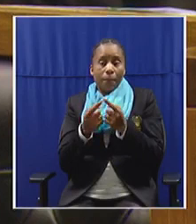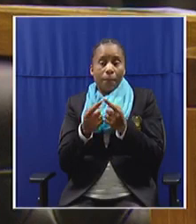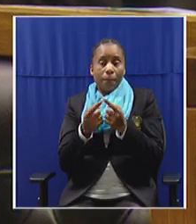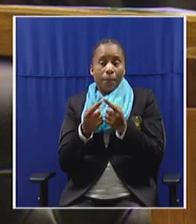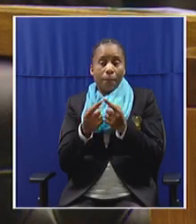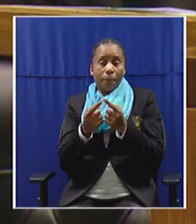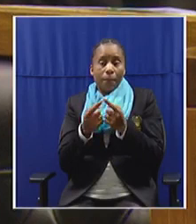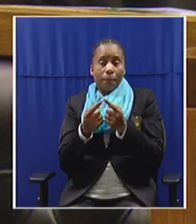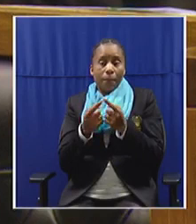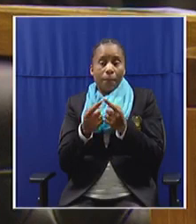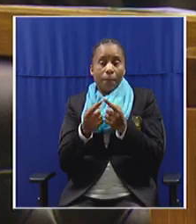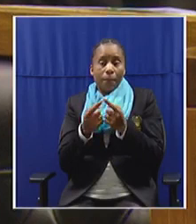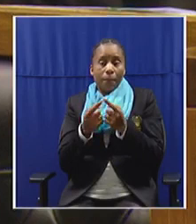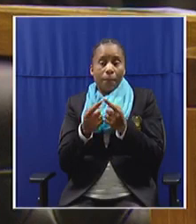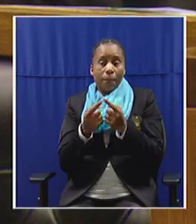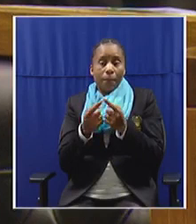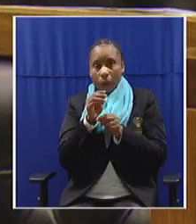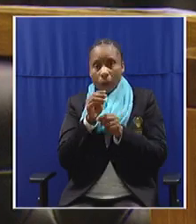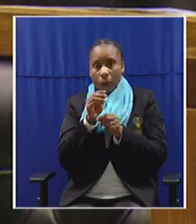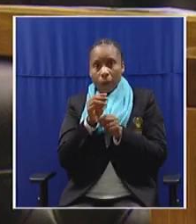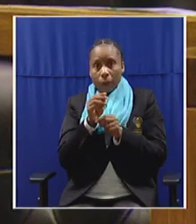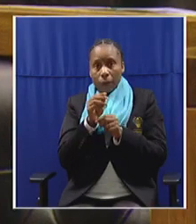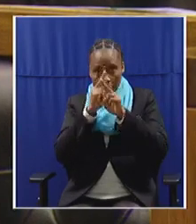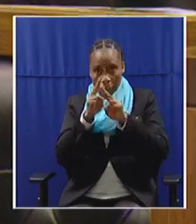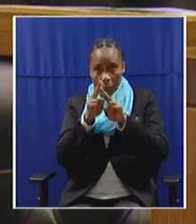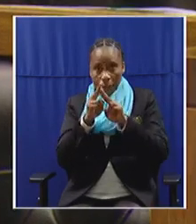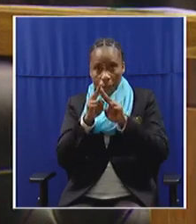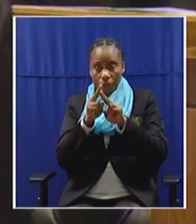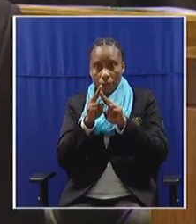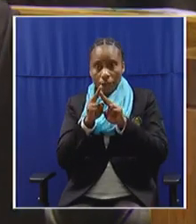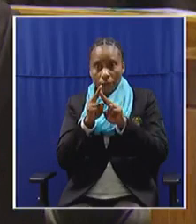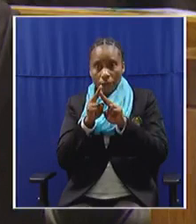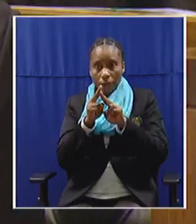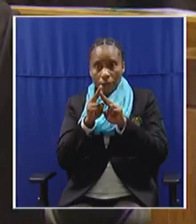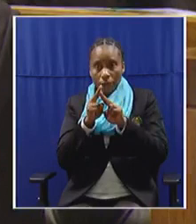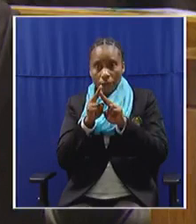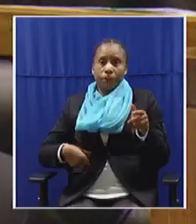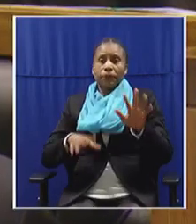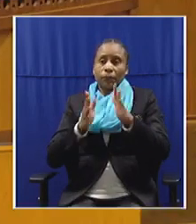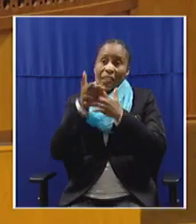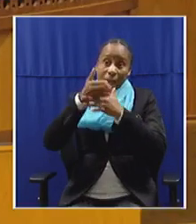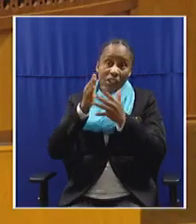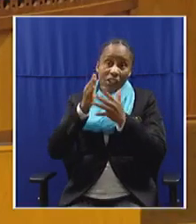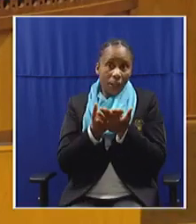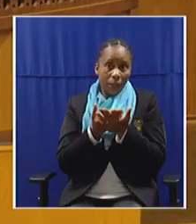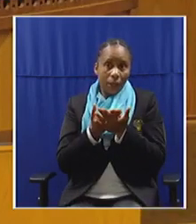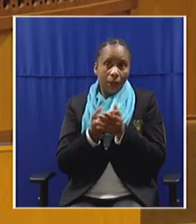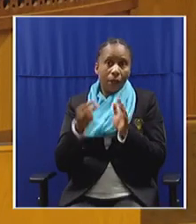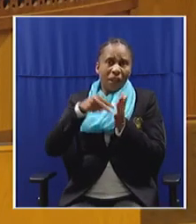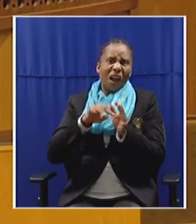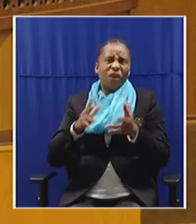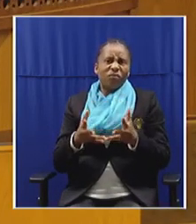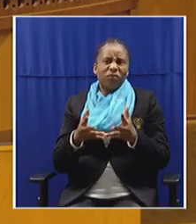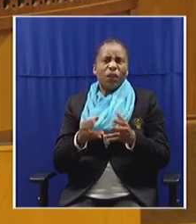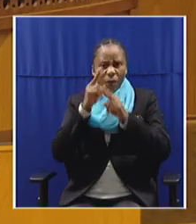here. Honourable Deputy President, let me just take the intervention from this member. Why are you rising, Honourable Member? Honourable House